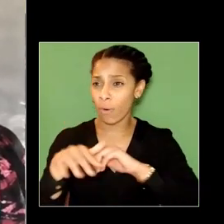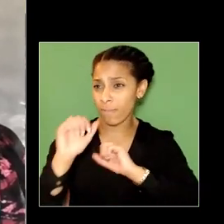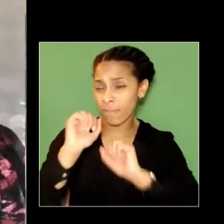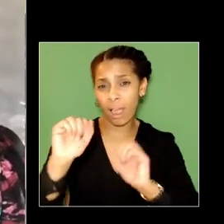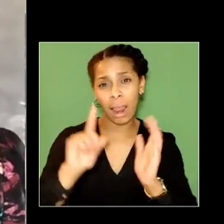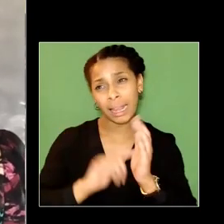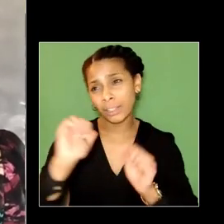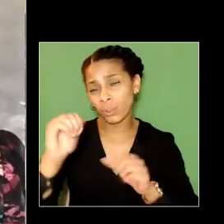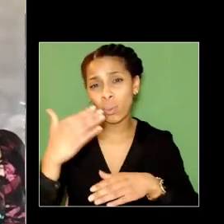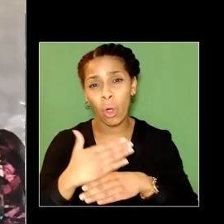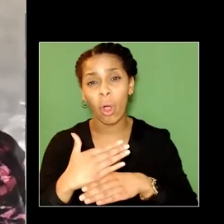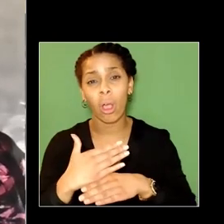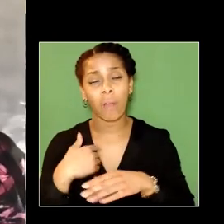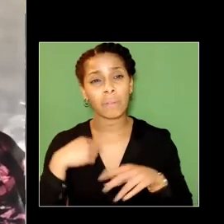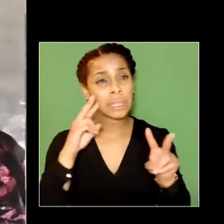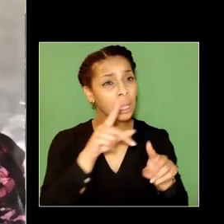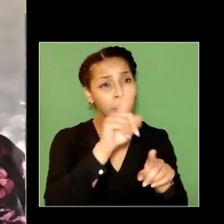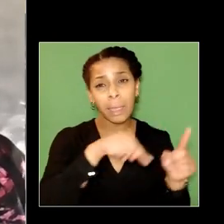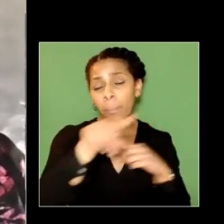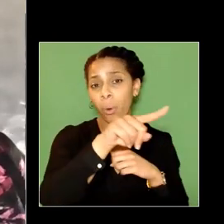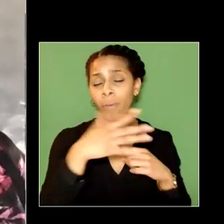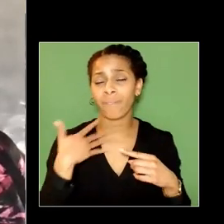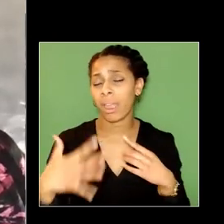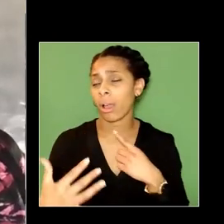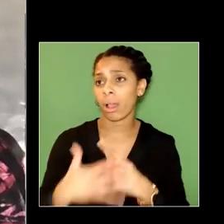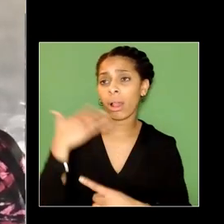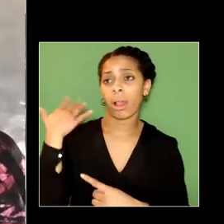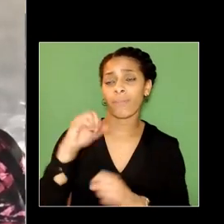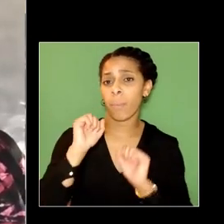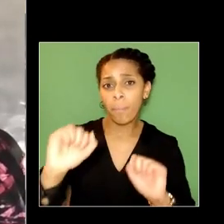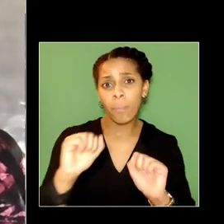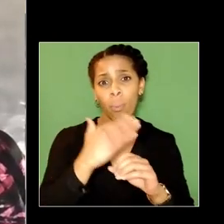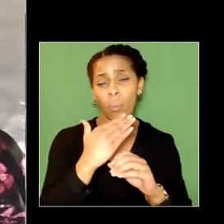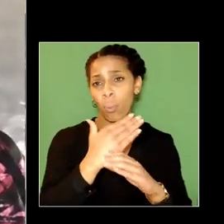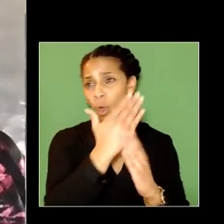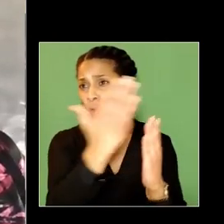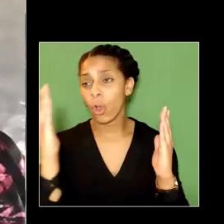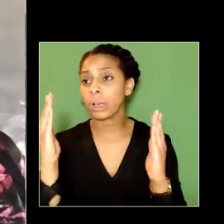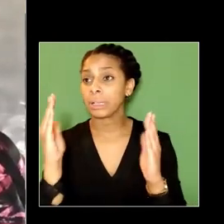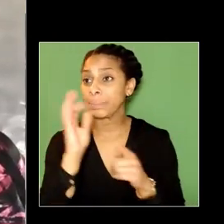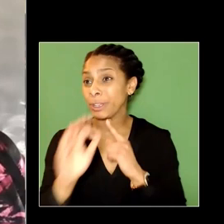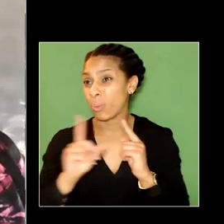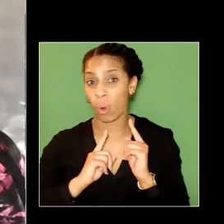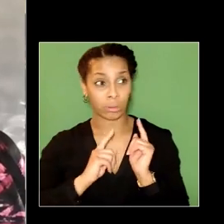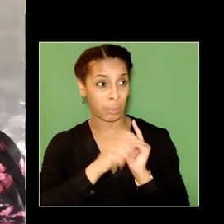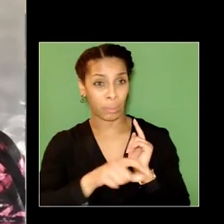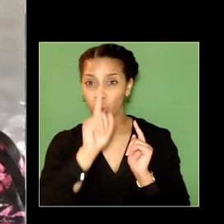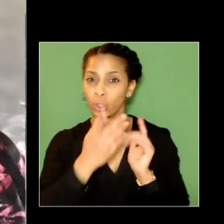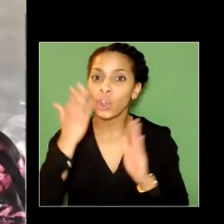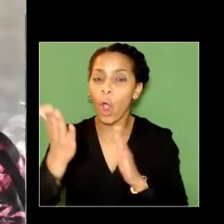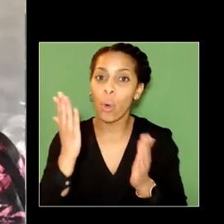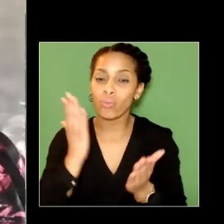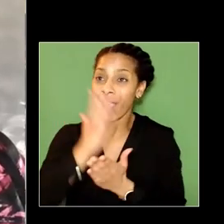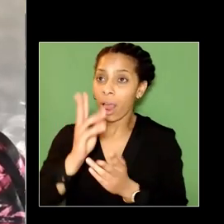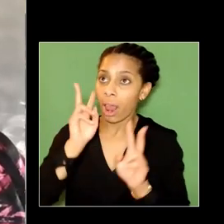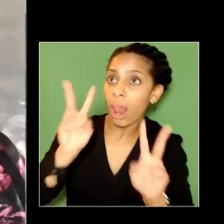the work, especially, you know, bearing in mind people haven't always been able to see it in person. So she says, how does it